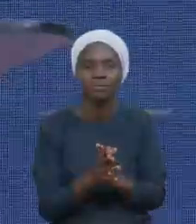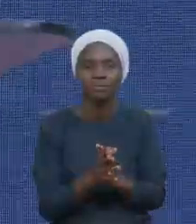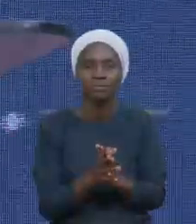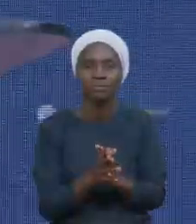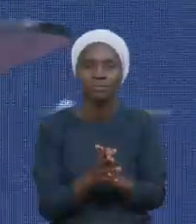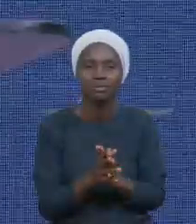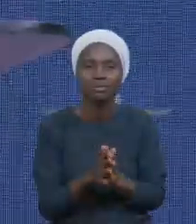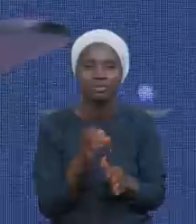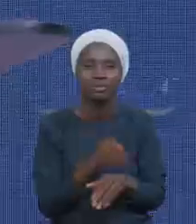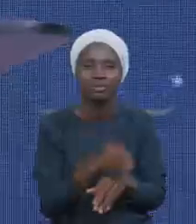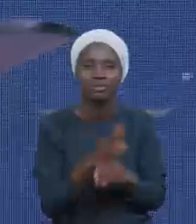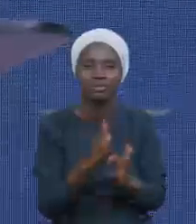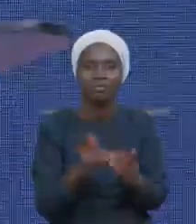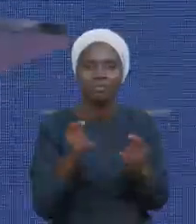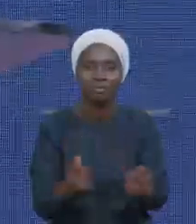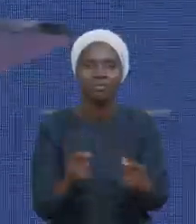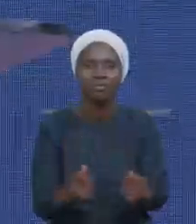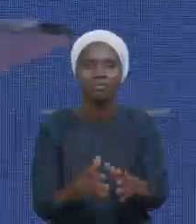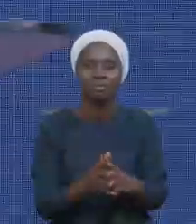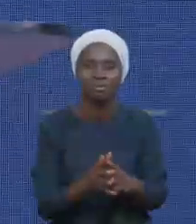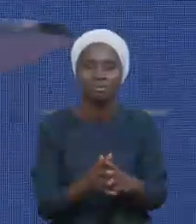Counselors, quickly please.